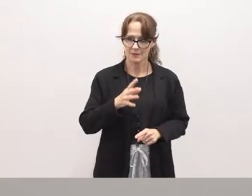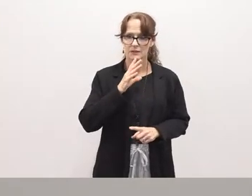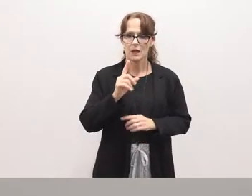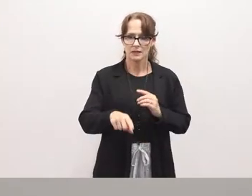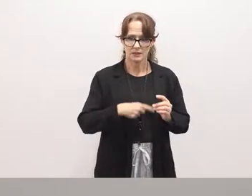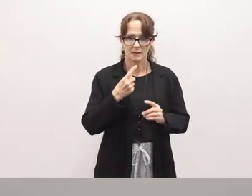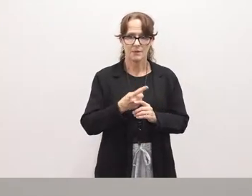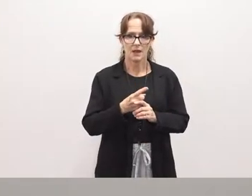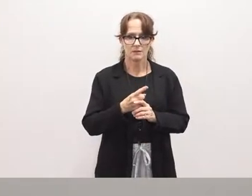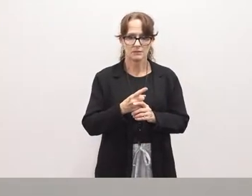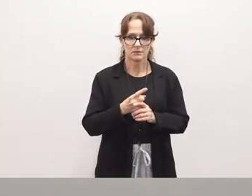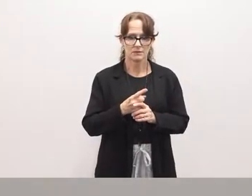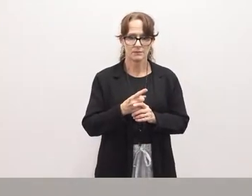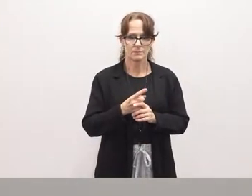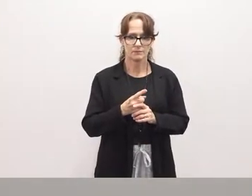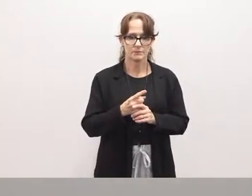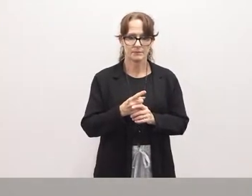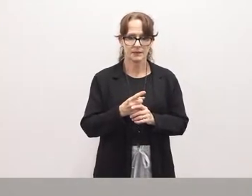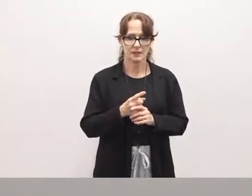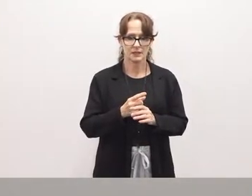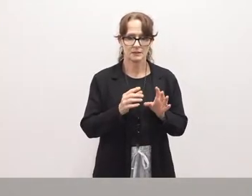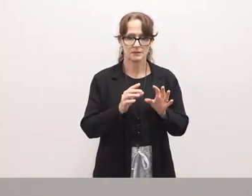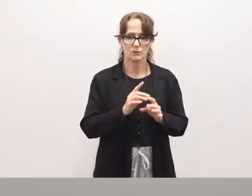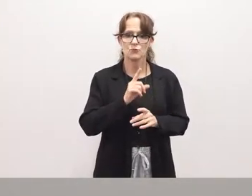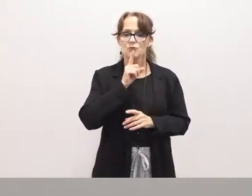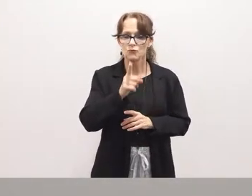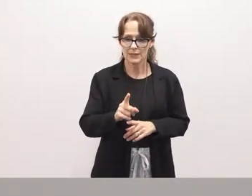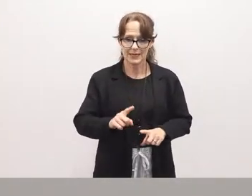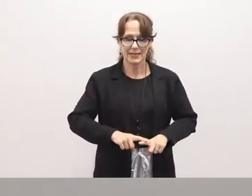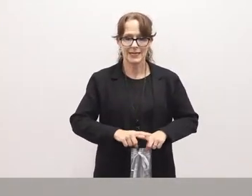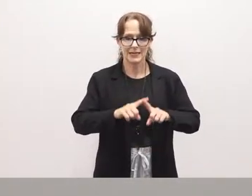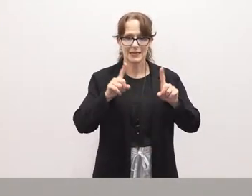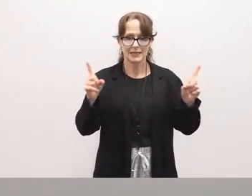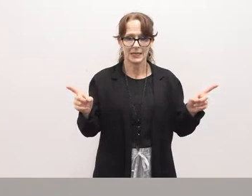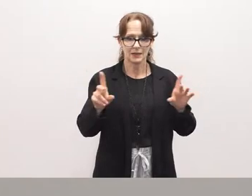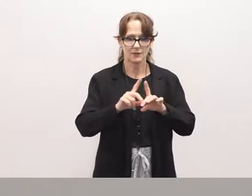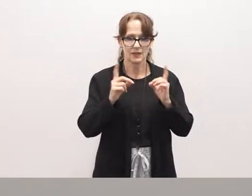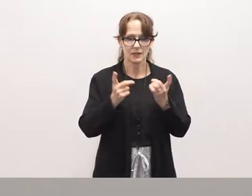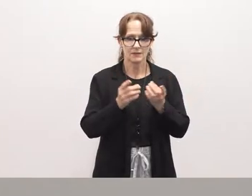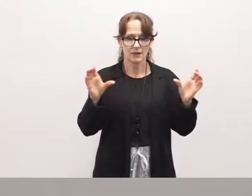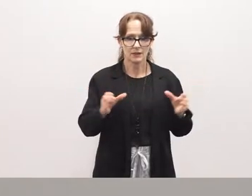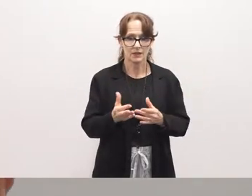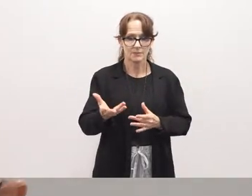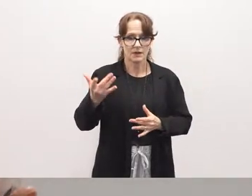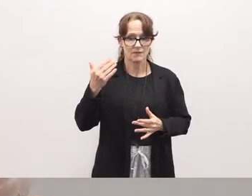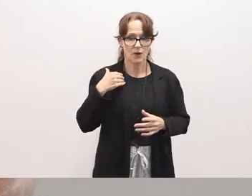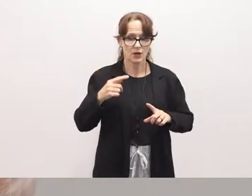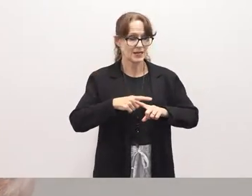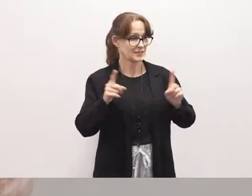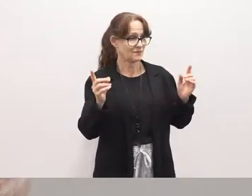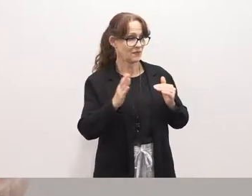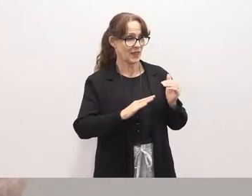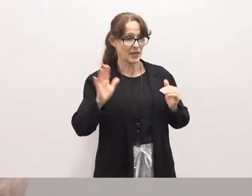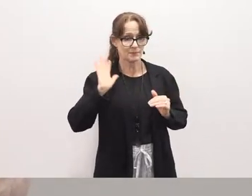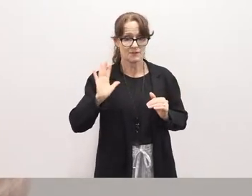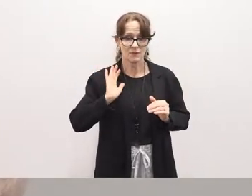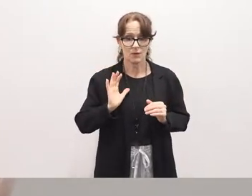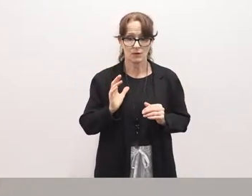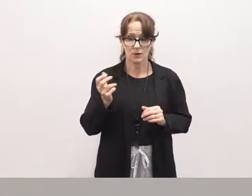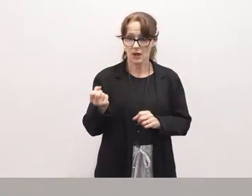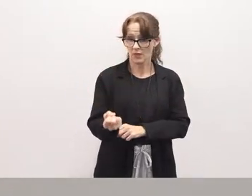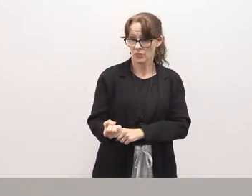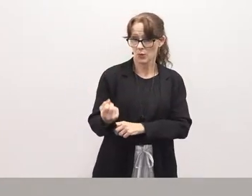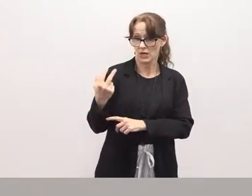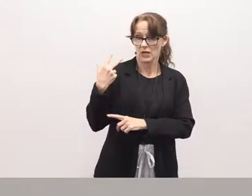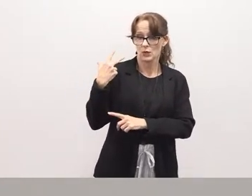something that's fundamentally different than the way that the district has done things before. And I think that 3 years